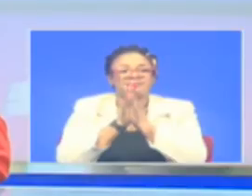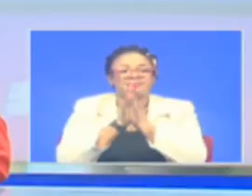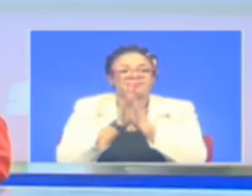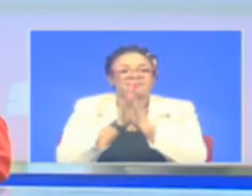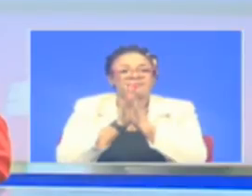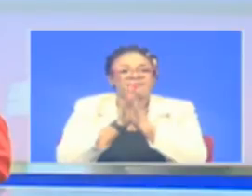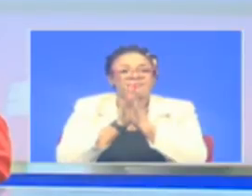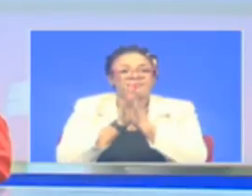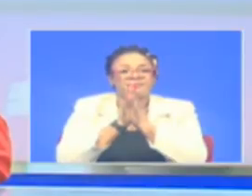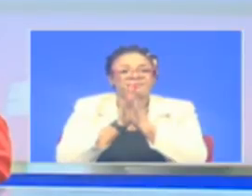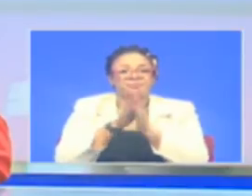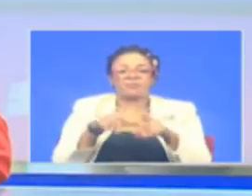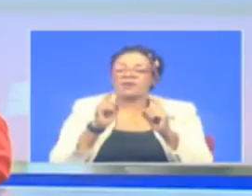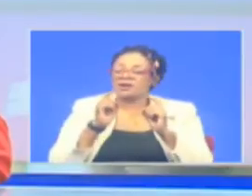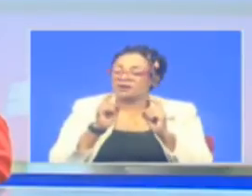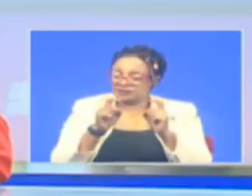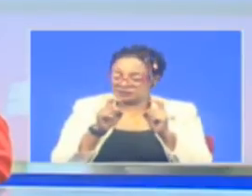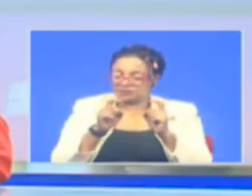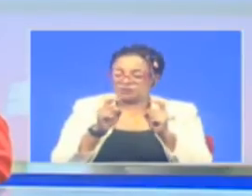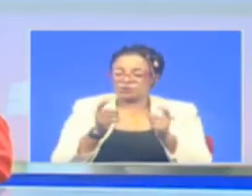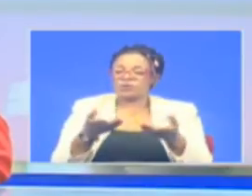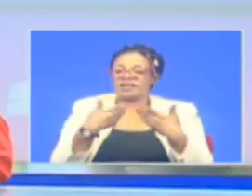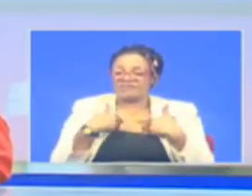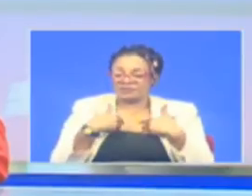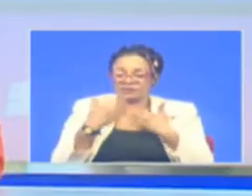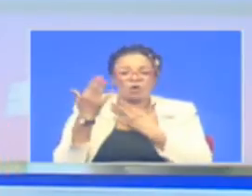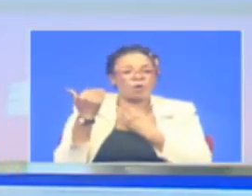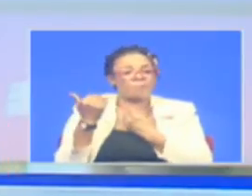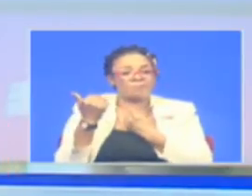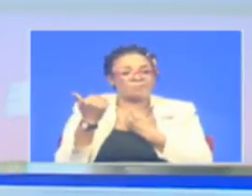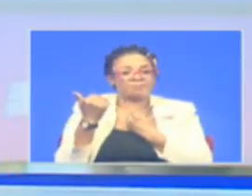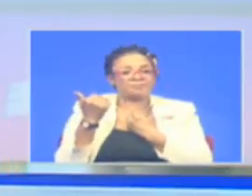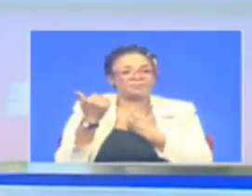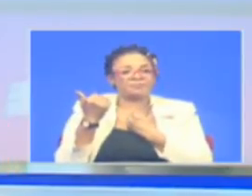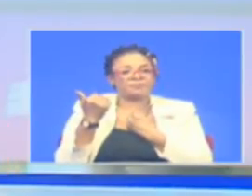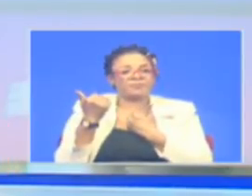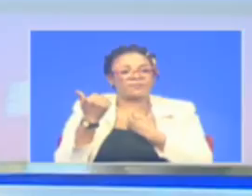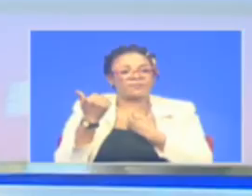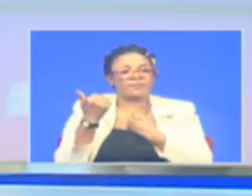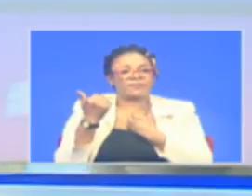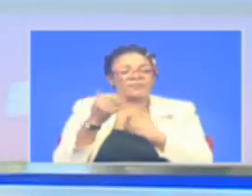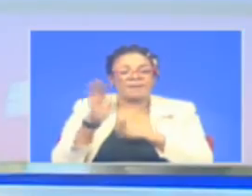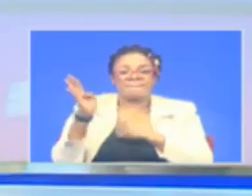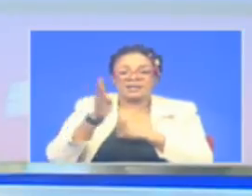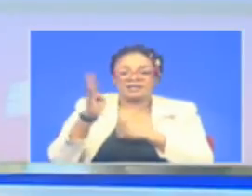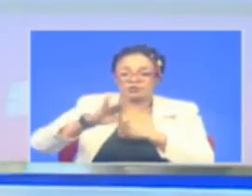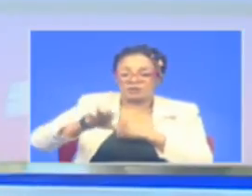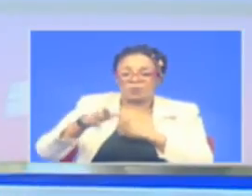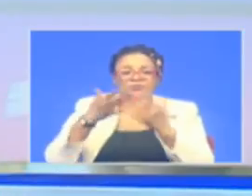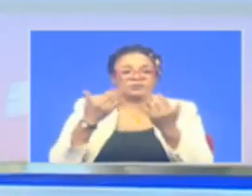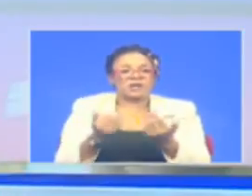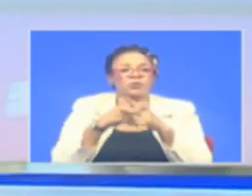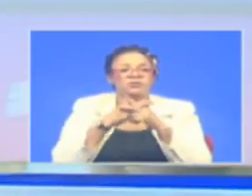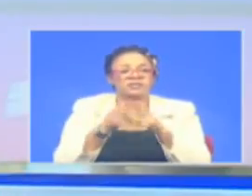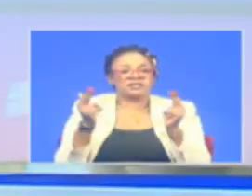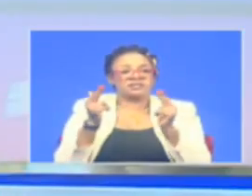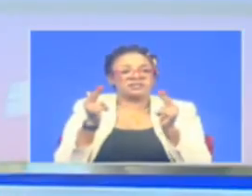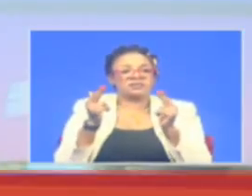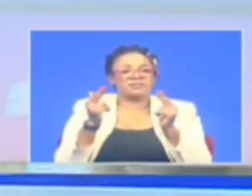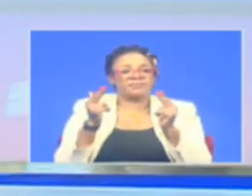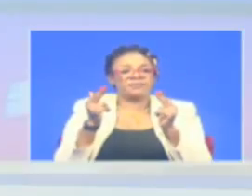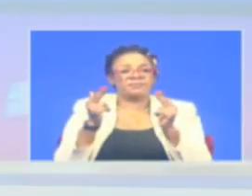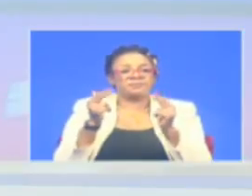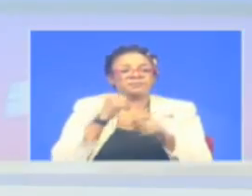doubt gives us all a little bit of hope. All right, elsewhere, Baringo County has started off on an exercise